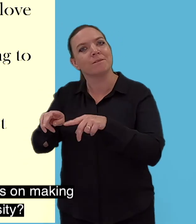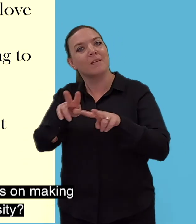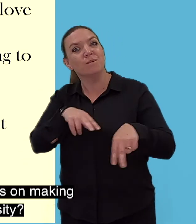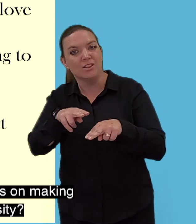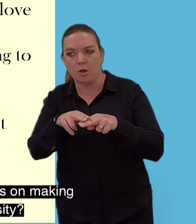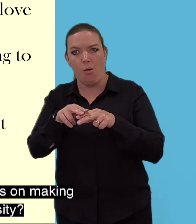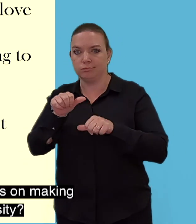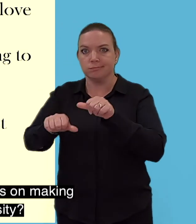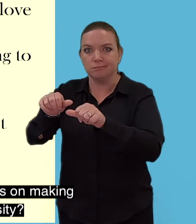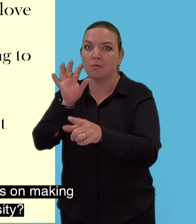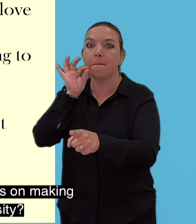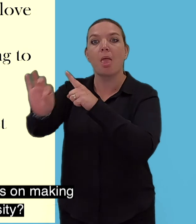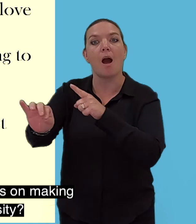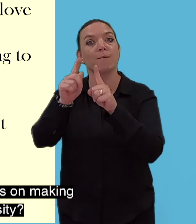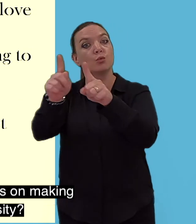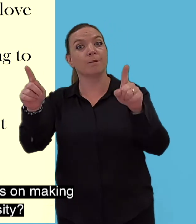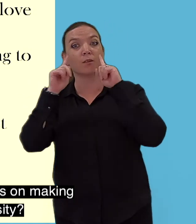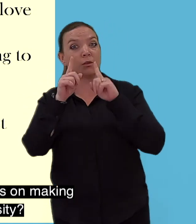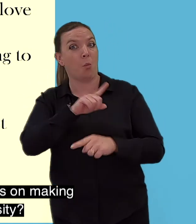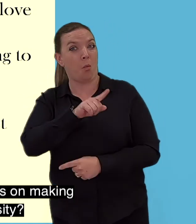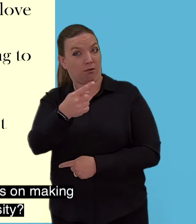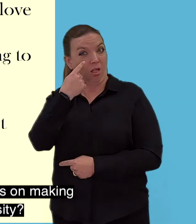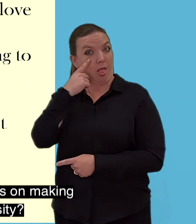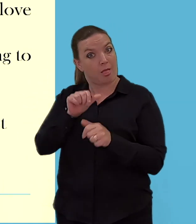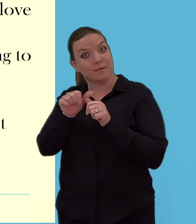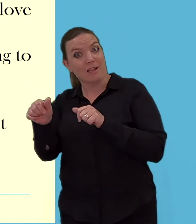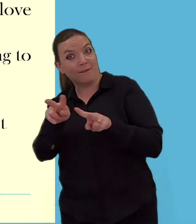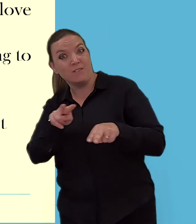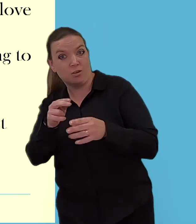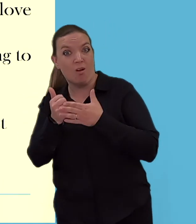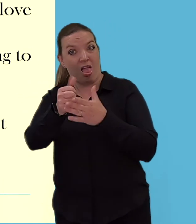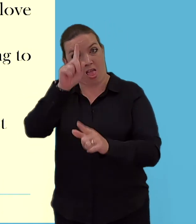watch the next one now, which is on making a decision about studying at university.